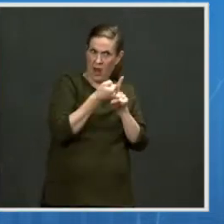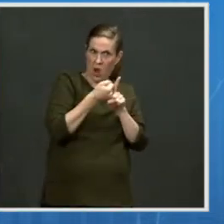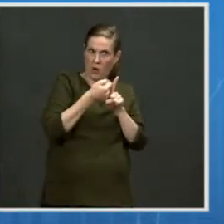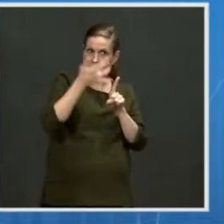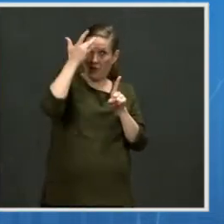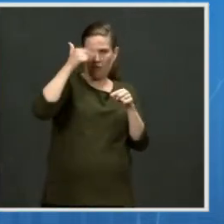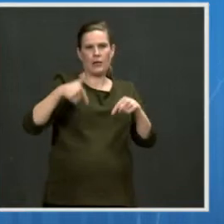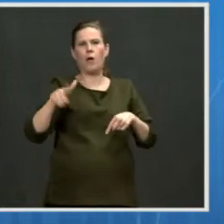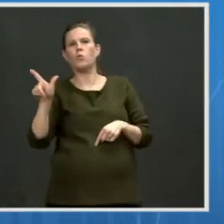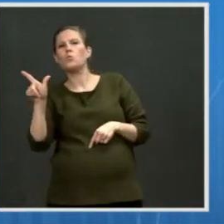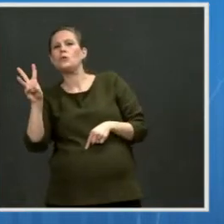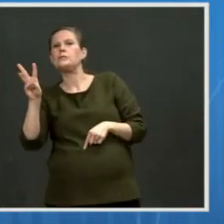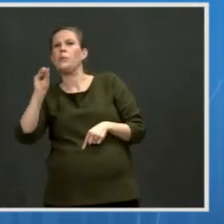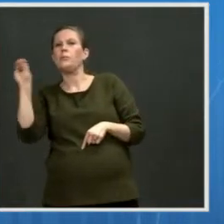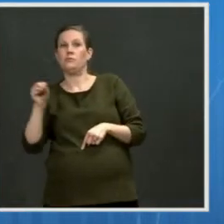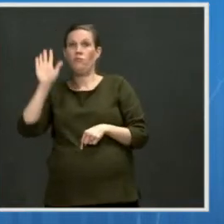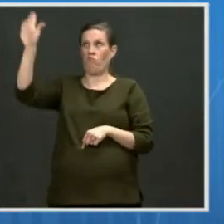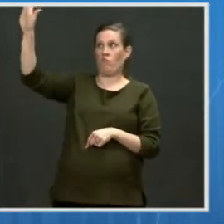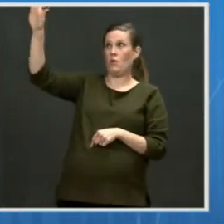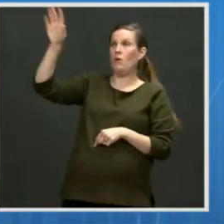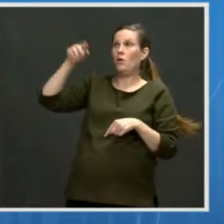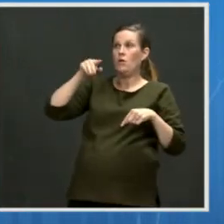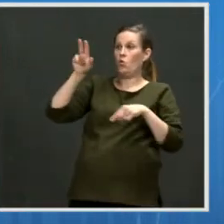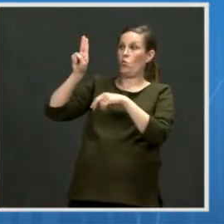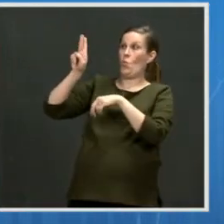It varies in region from 4 to